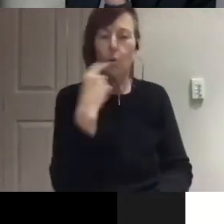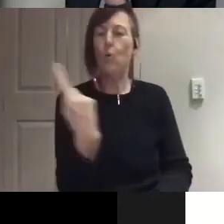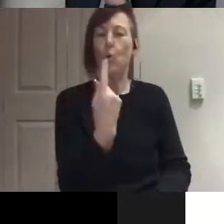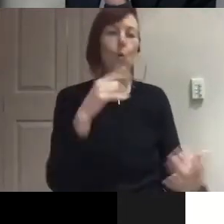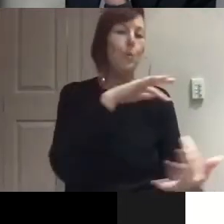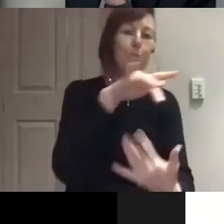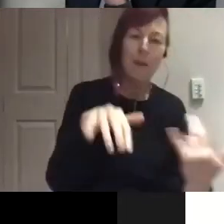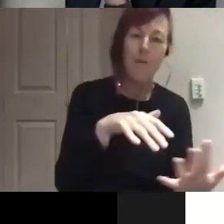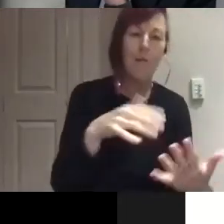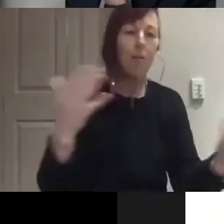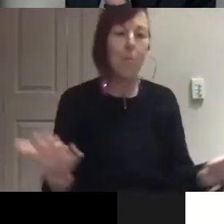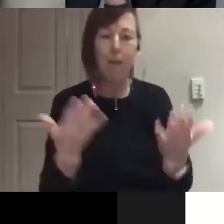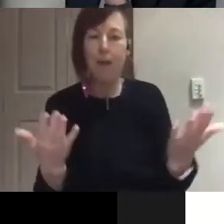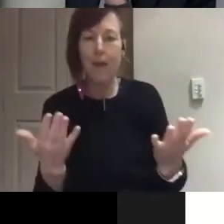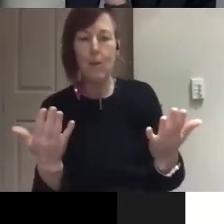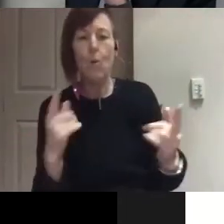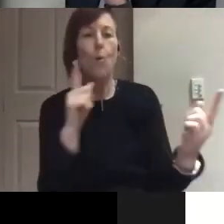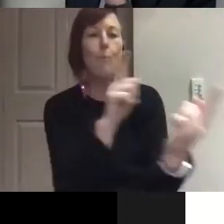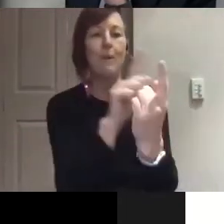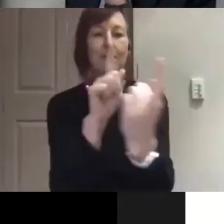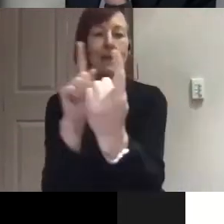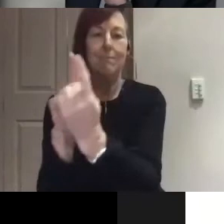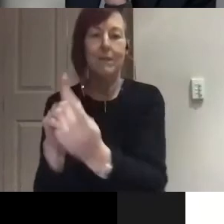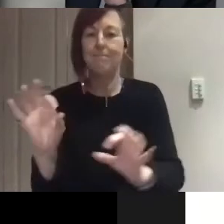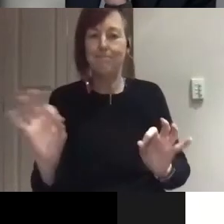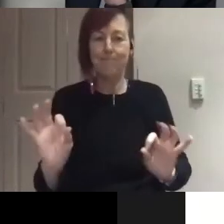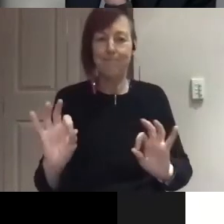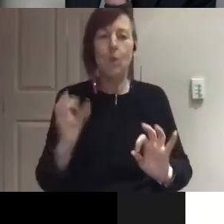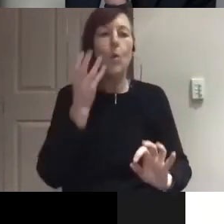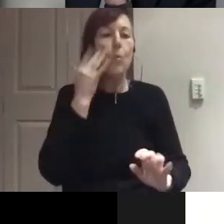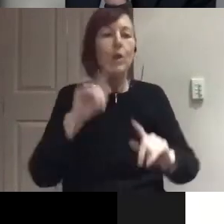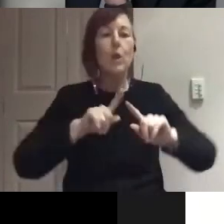in the same group outside the school,